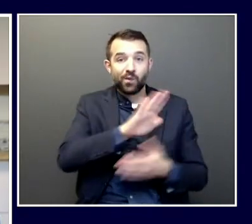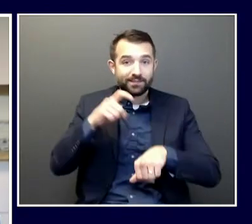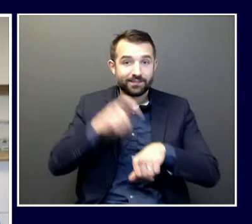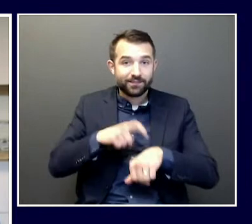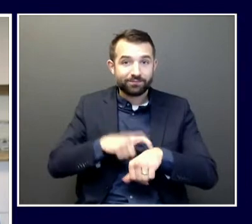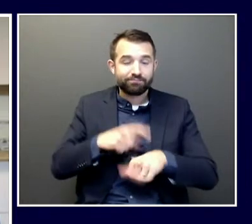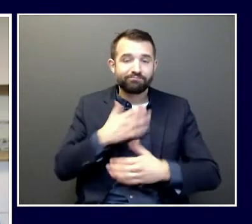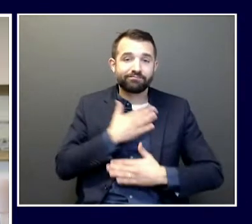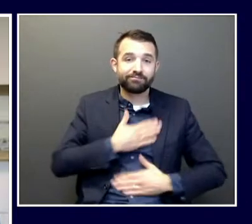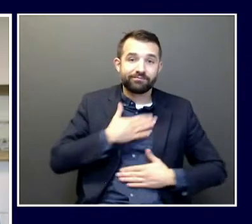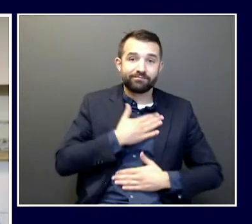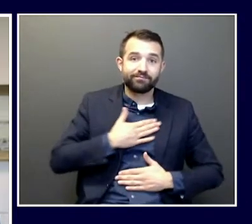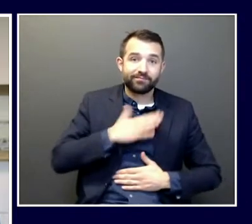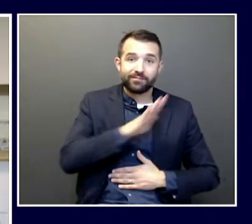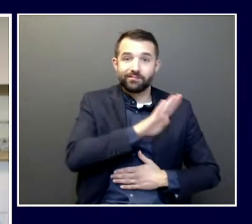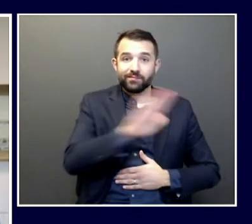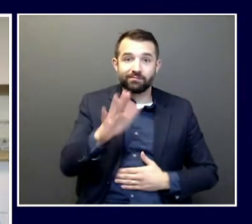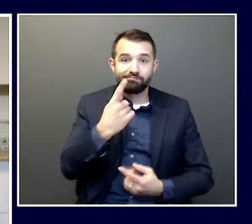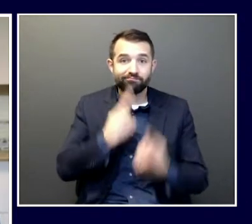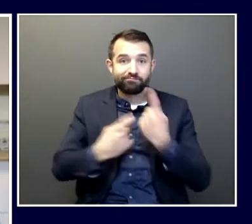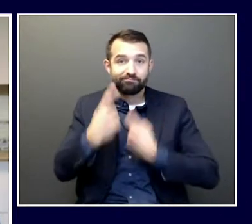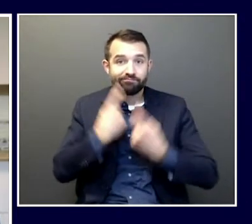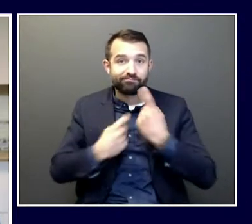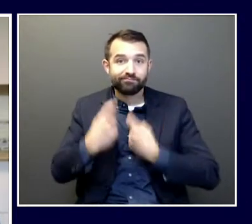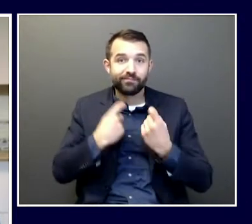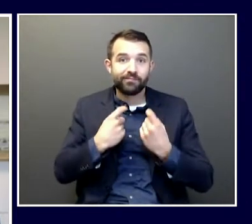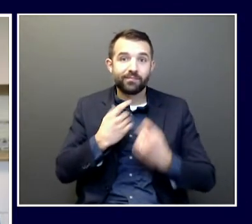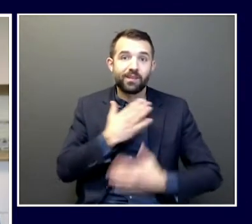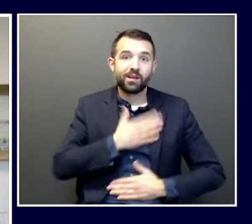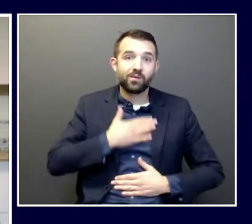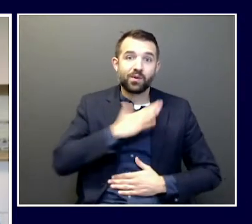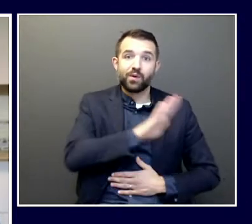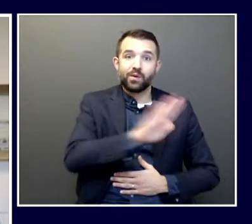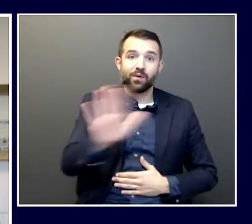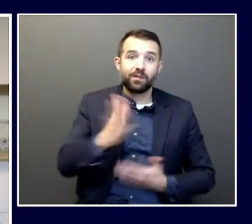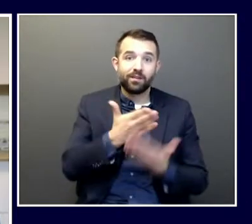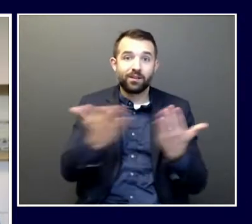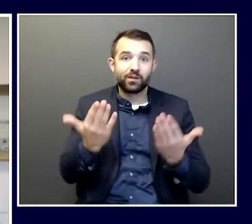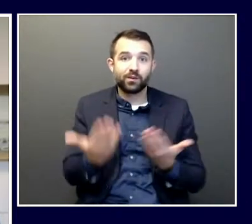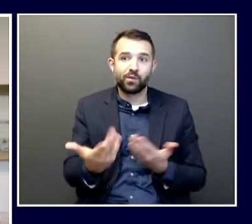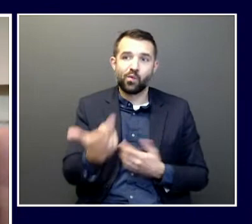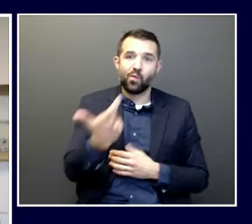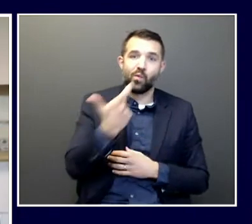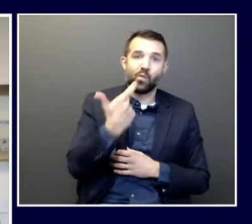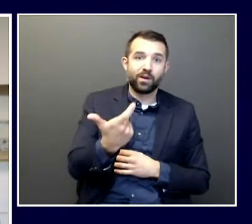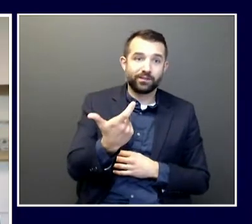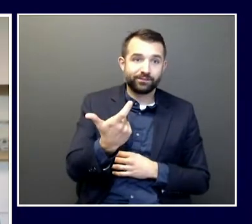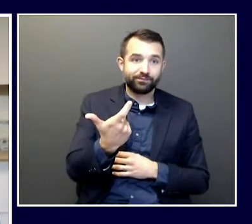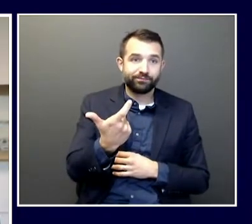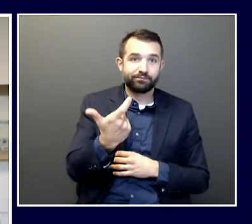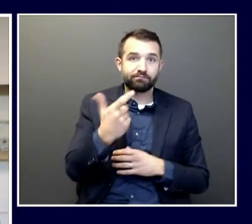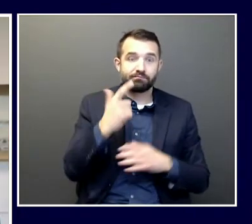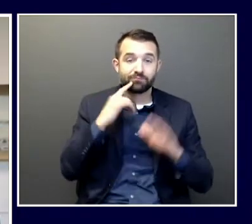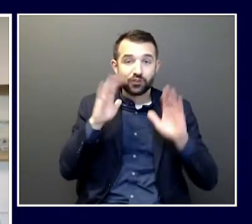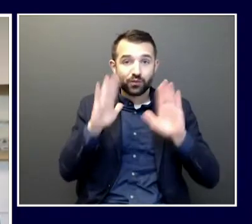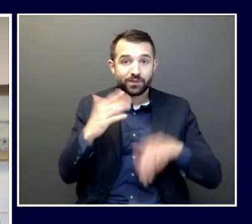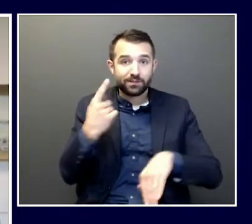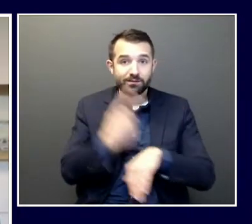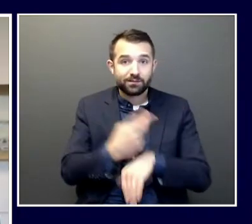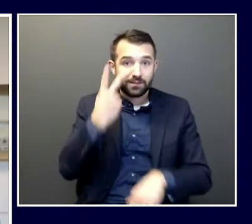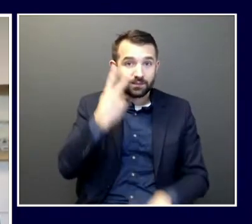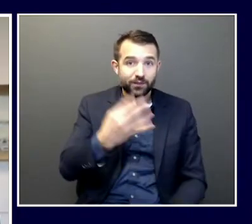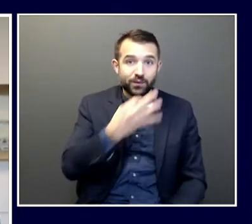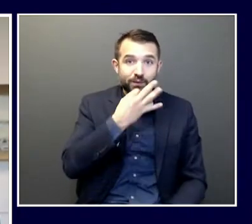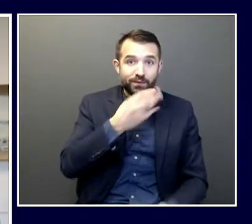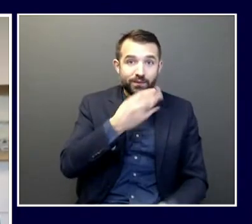appreciate our colleagues in the media, as well as all of you for taking some time to join us. We hope that everyone has a great day. We will see everyone soon. Take care.